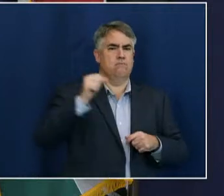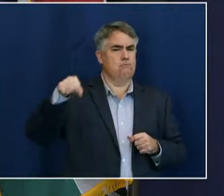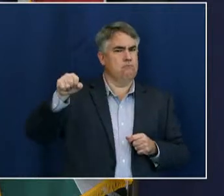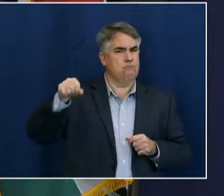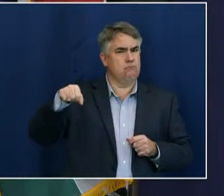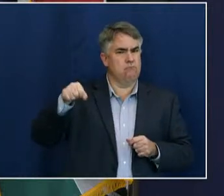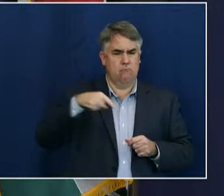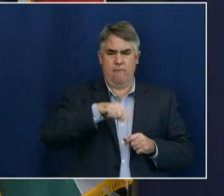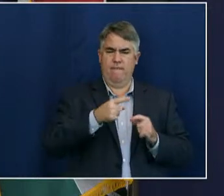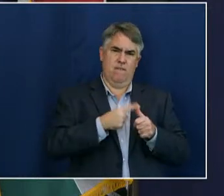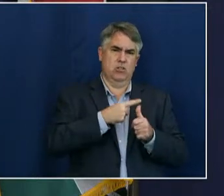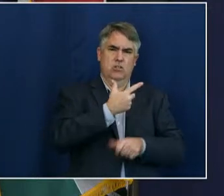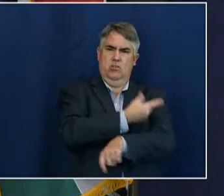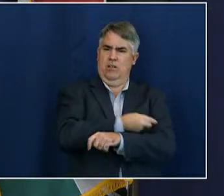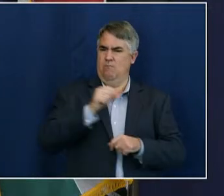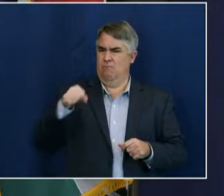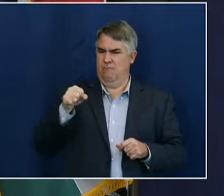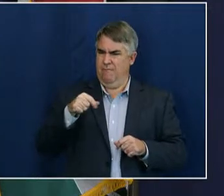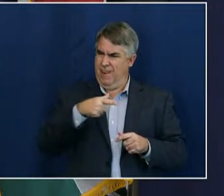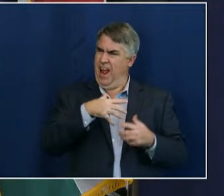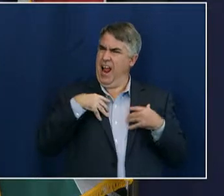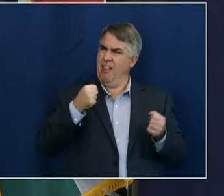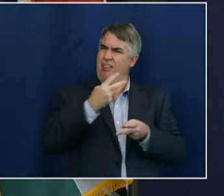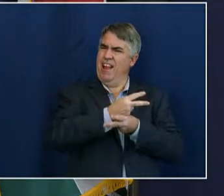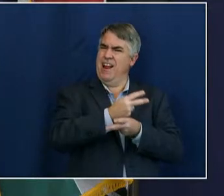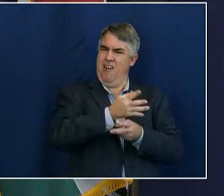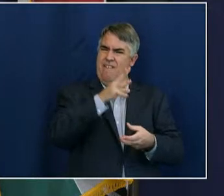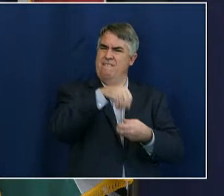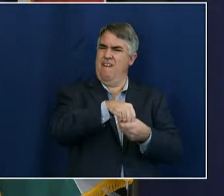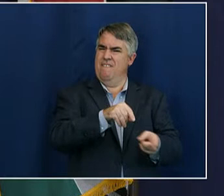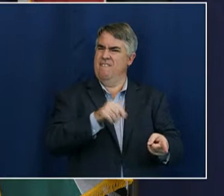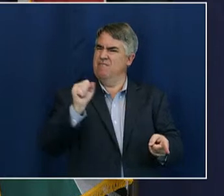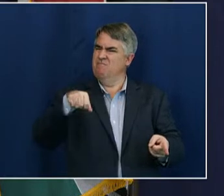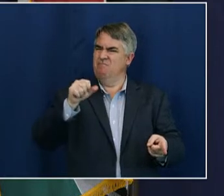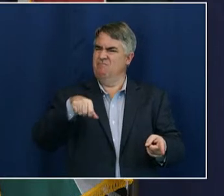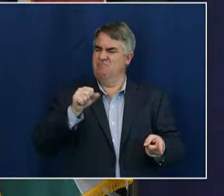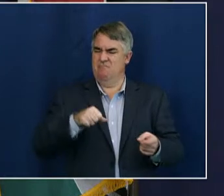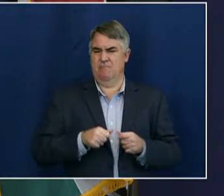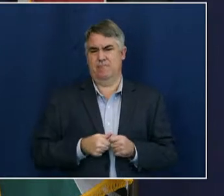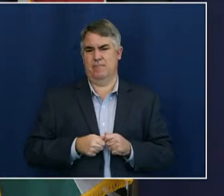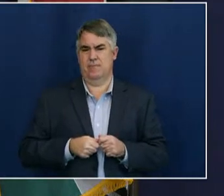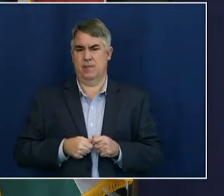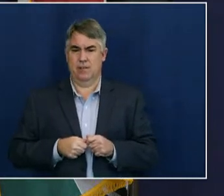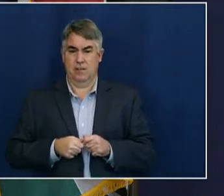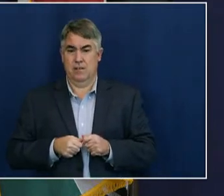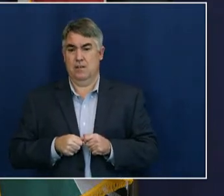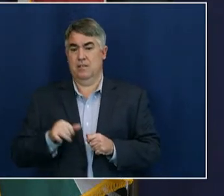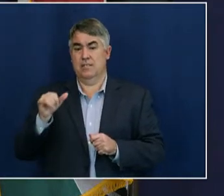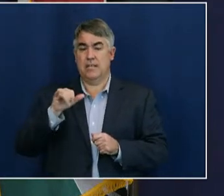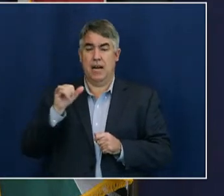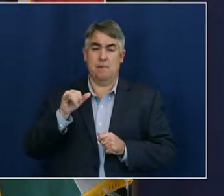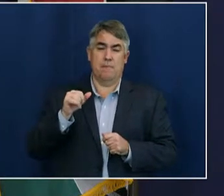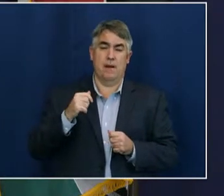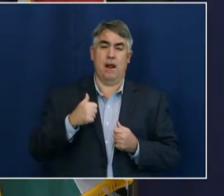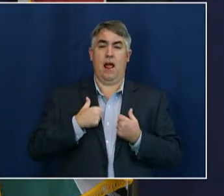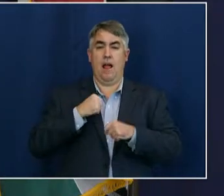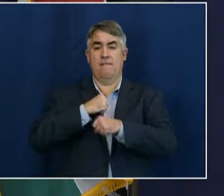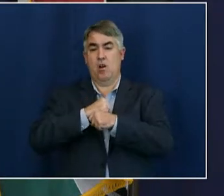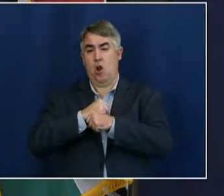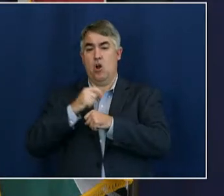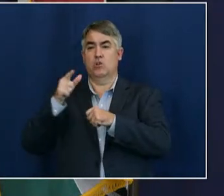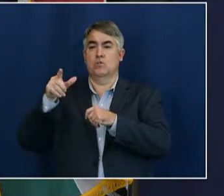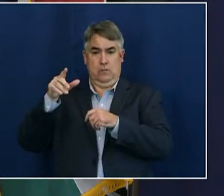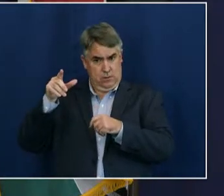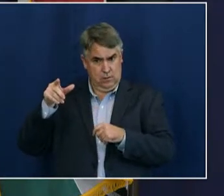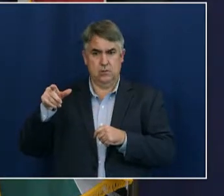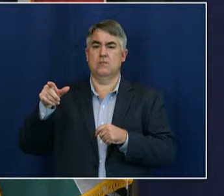1, for healthcare professionals. That category even includes lifeguards because they're doing rescues and doing CPRs. So